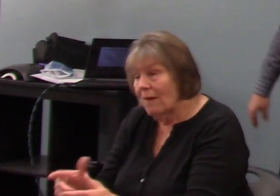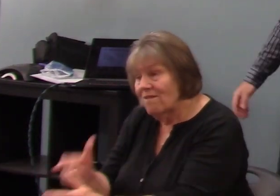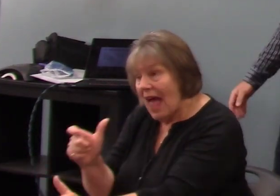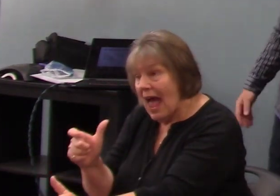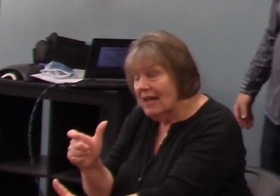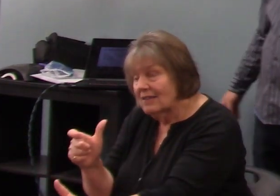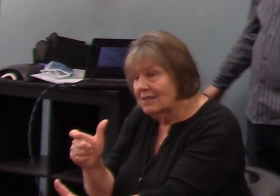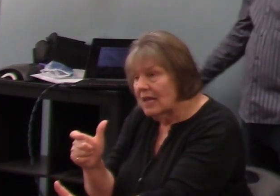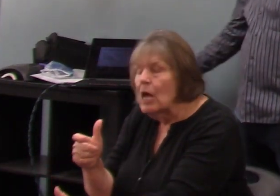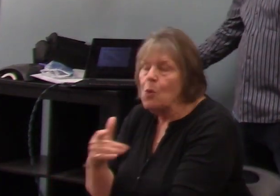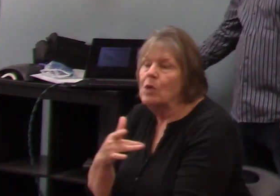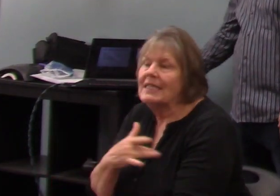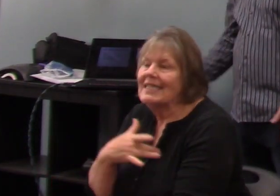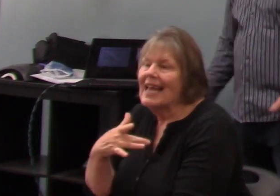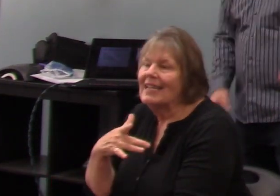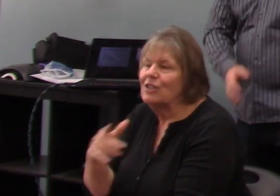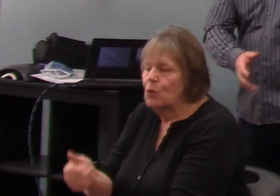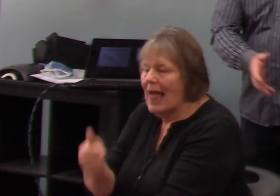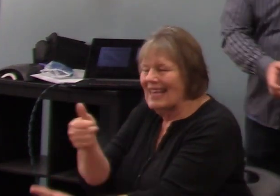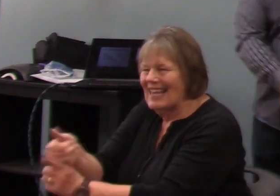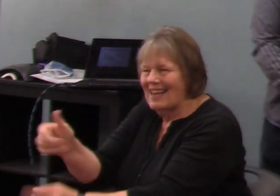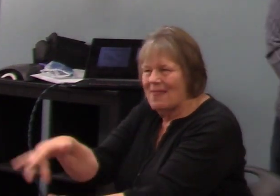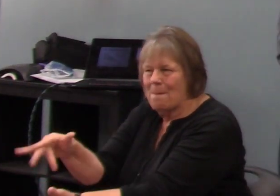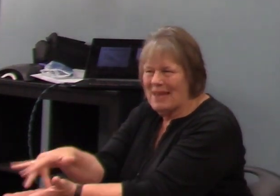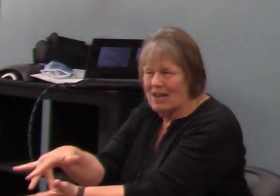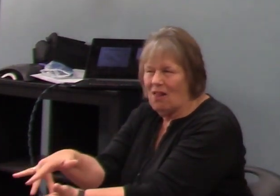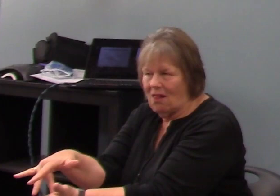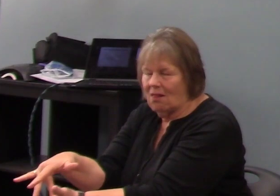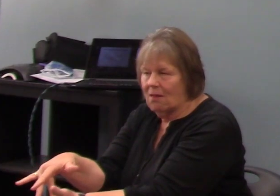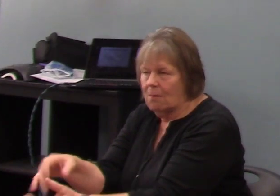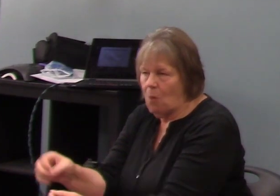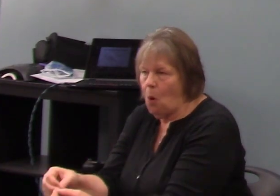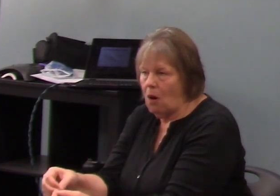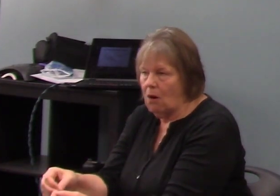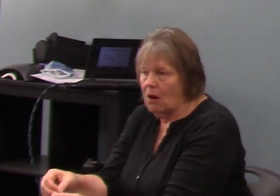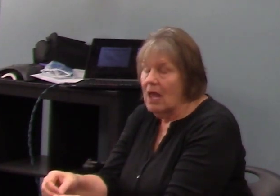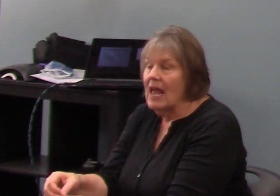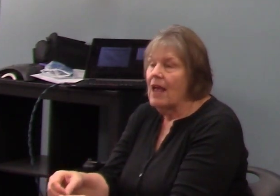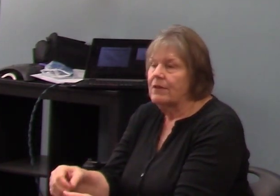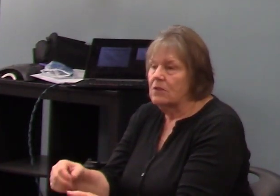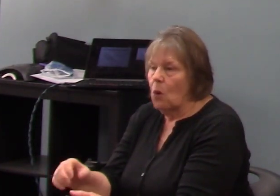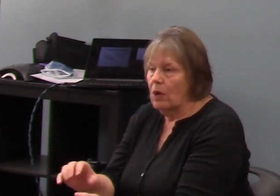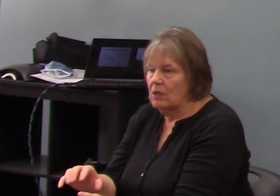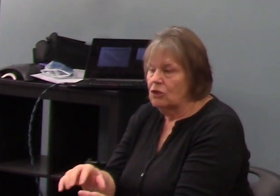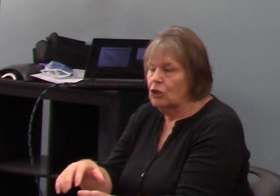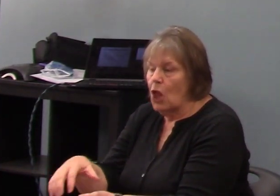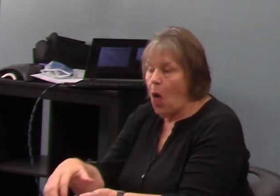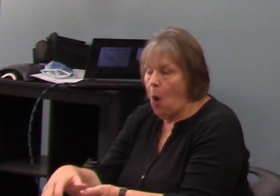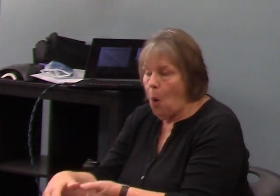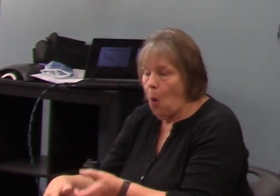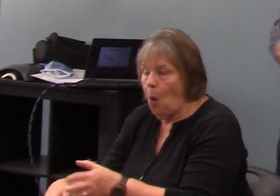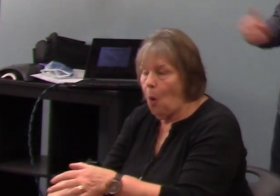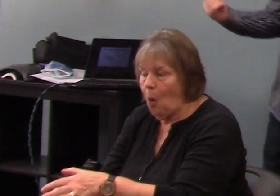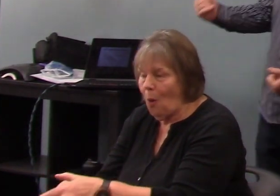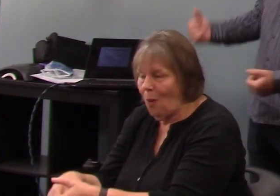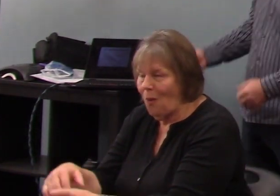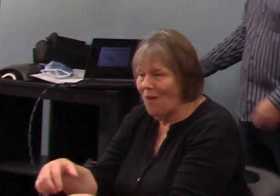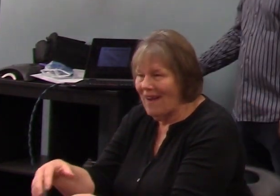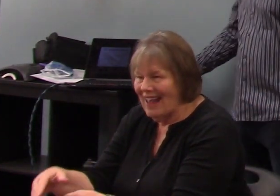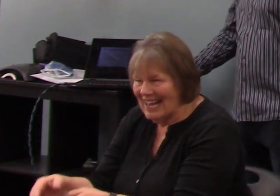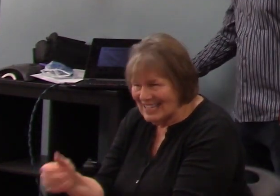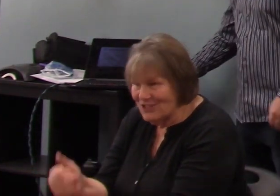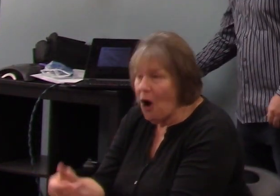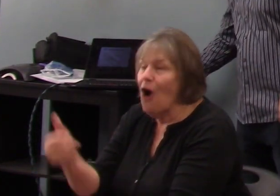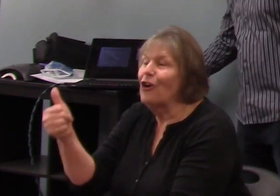right? It doesn't have to be as perfect. Bowling ball really slow is much harder to get the pins than when you bowl it fast. And that's essentially